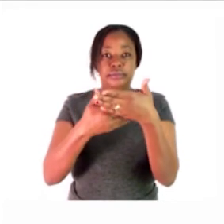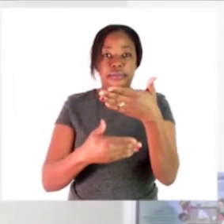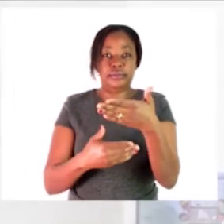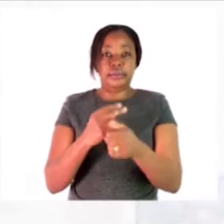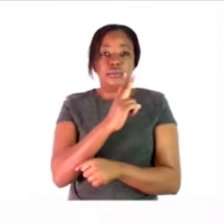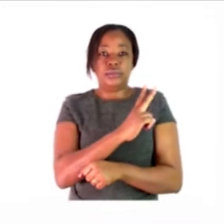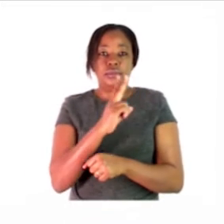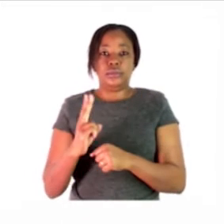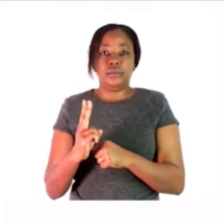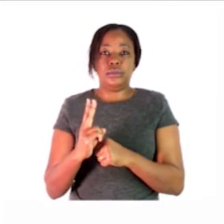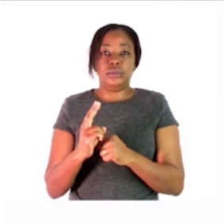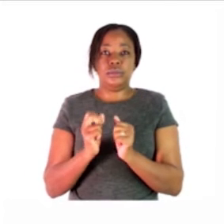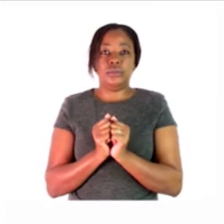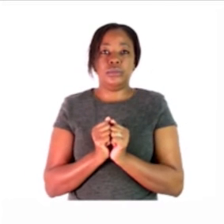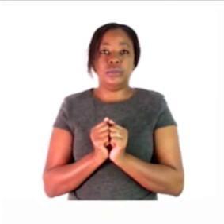22.